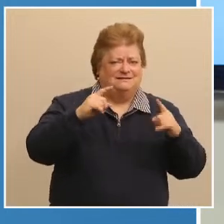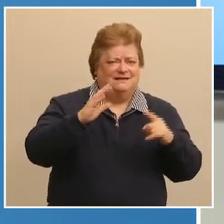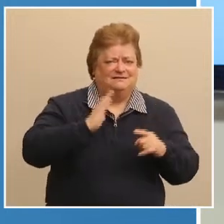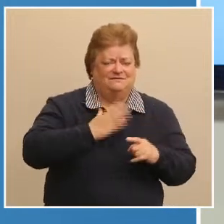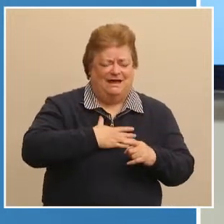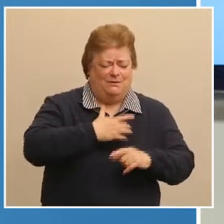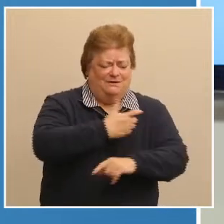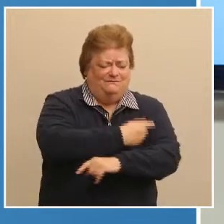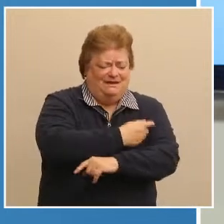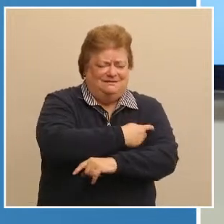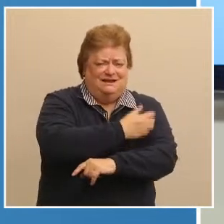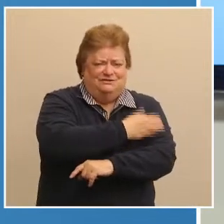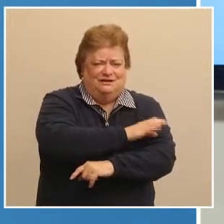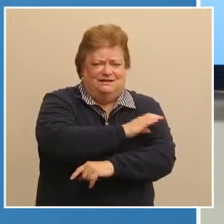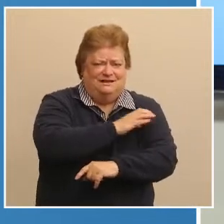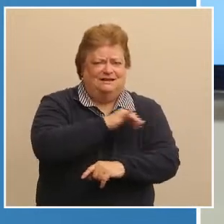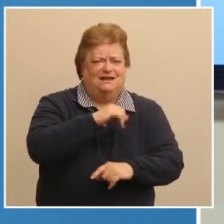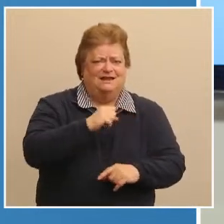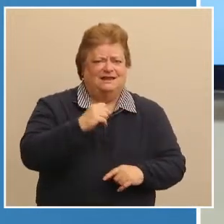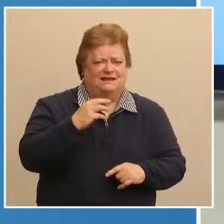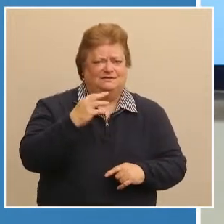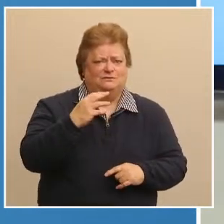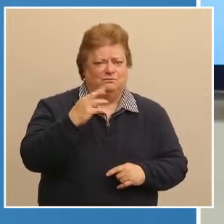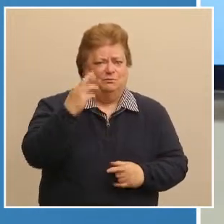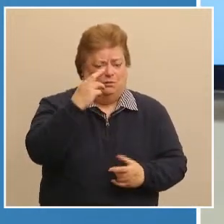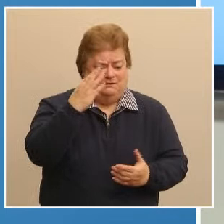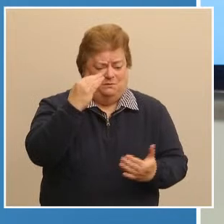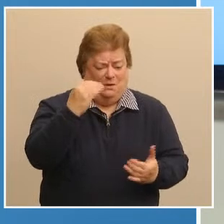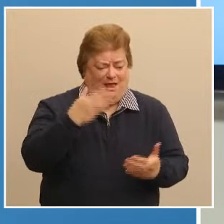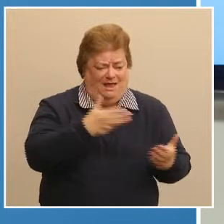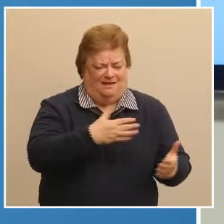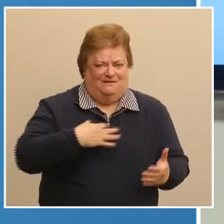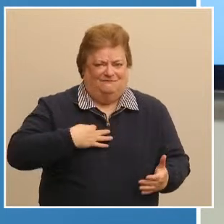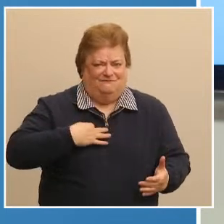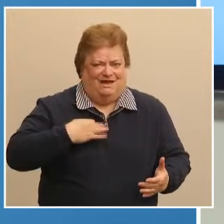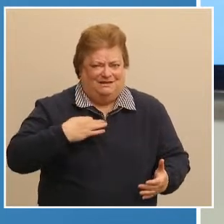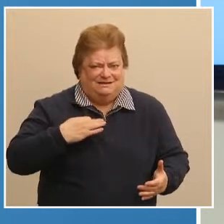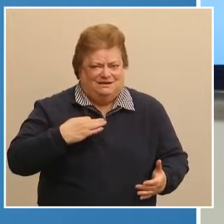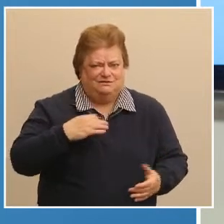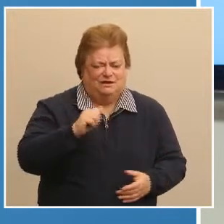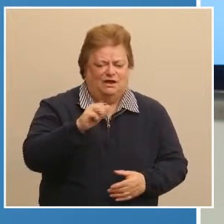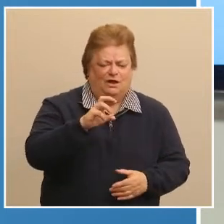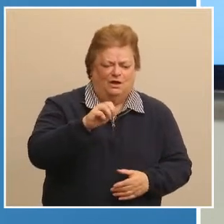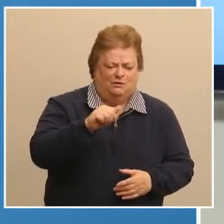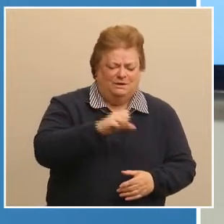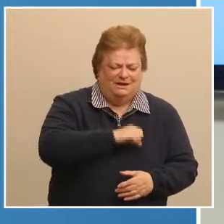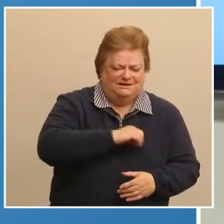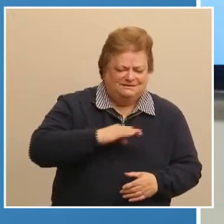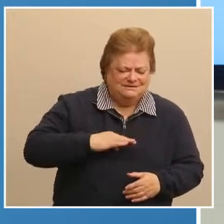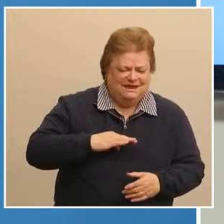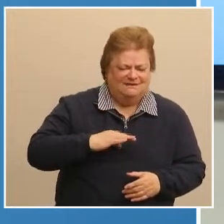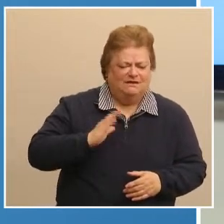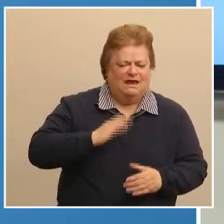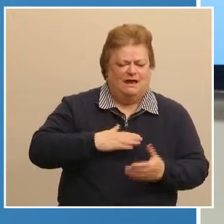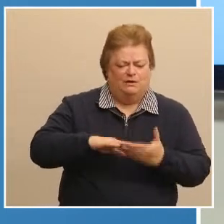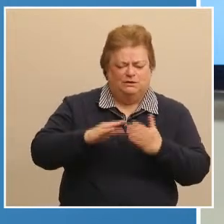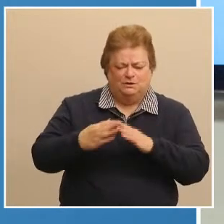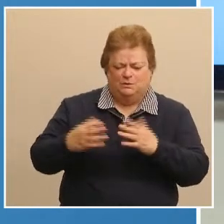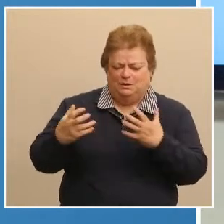COVID-19 vaccine clinics is really the result of that great teamwork among arena staff, our community